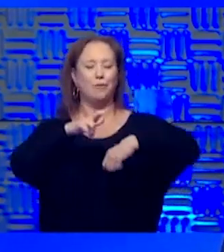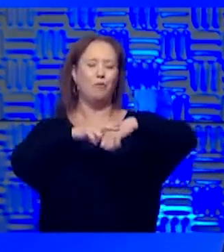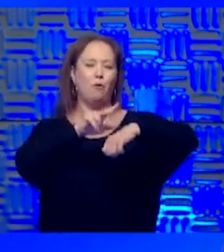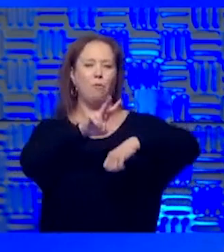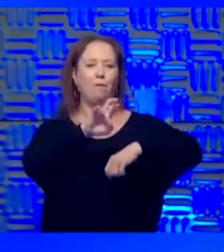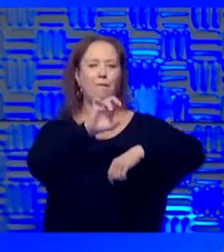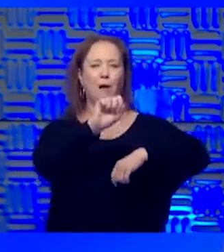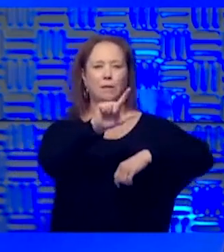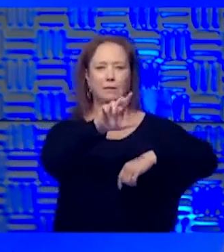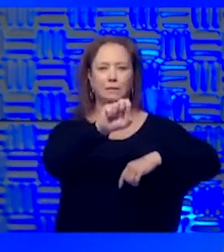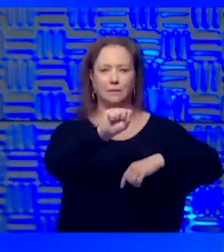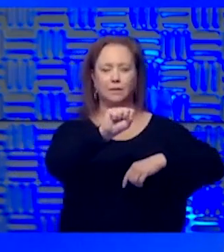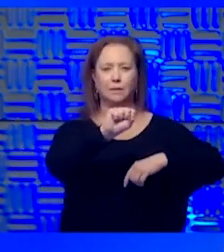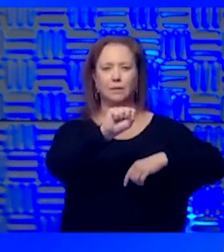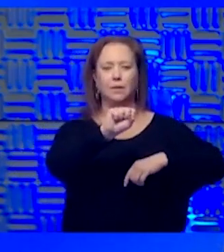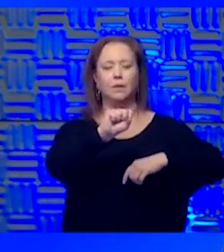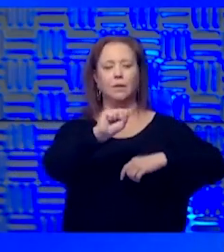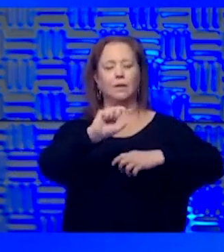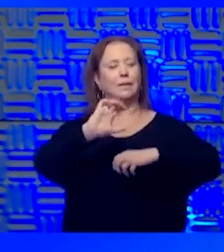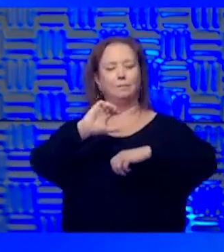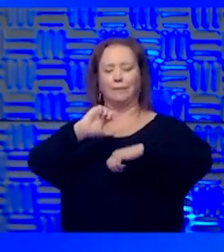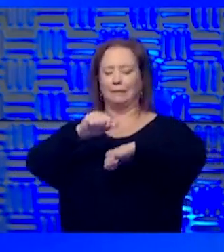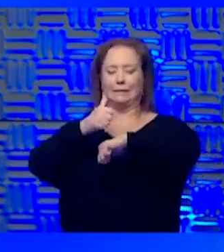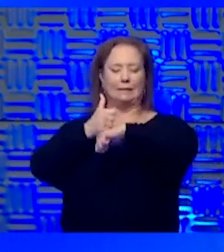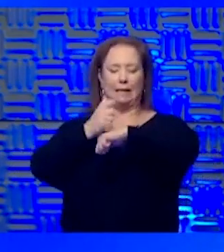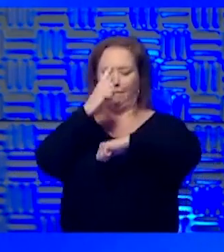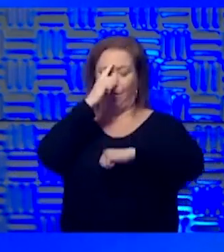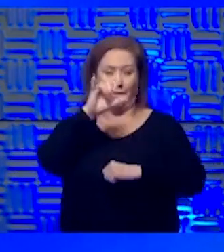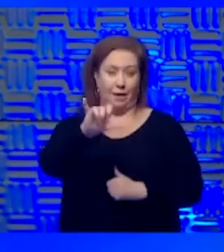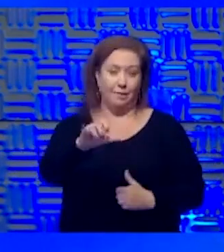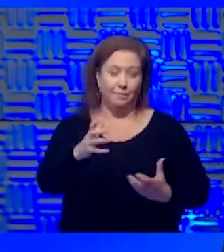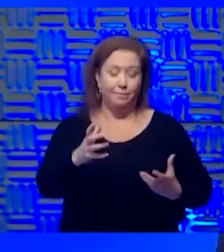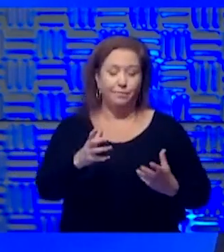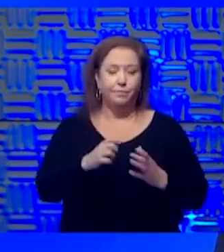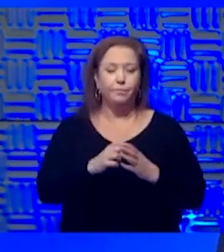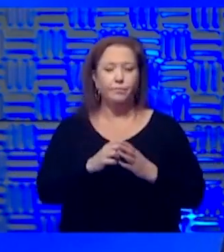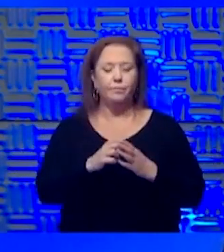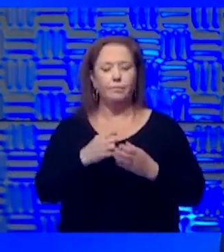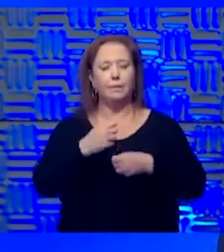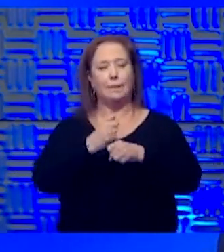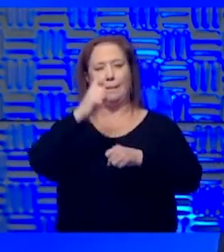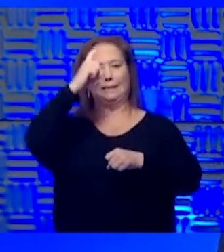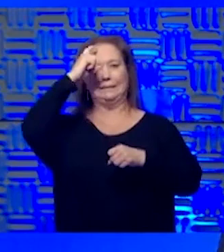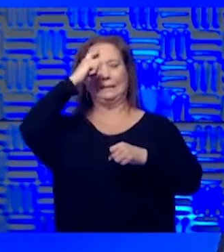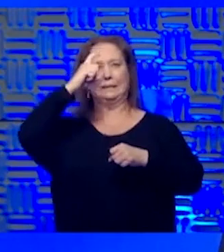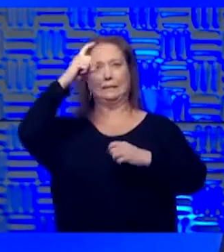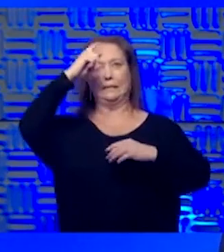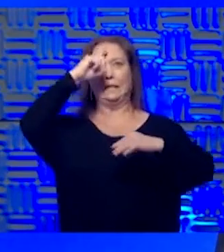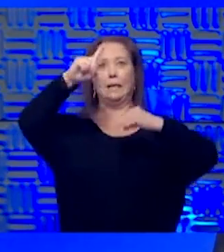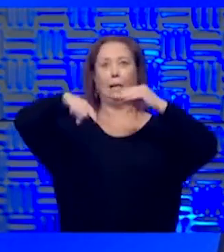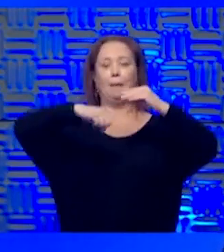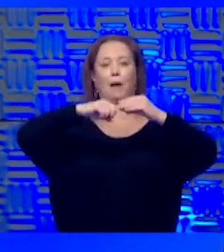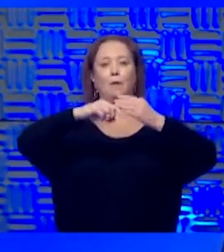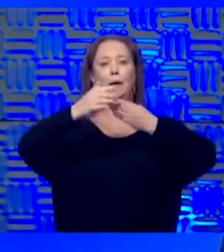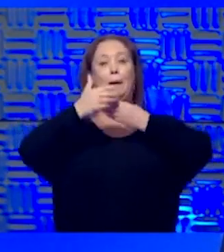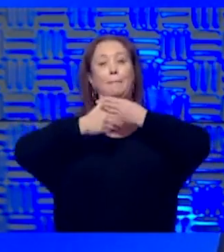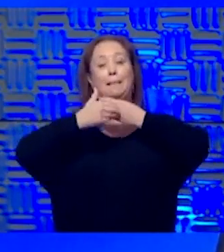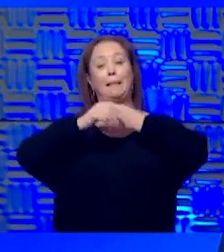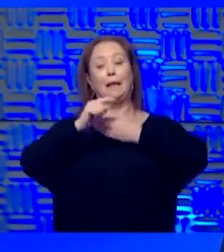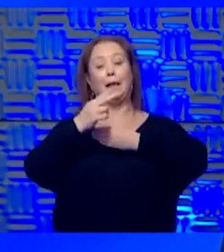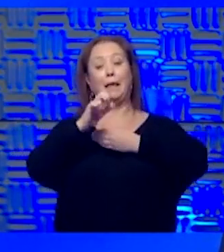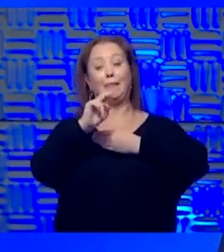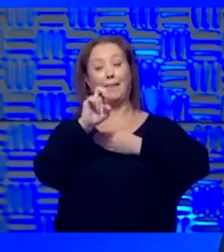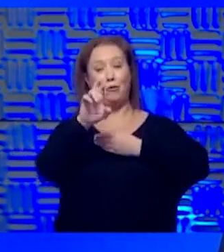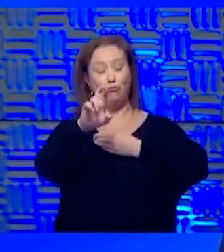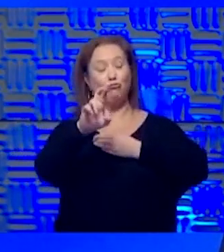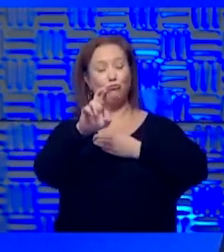So it's a setup just to do that. Now, you know, it kind of makes sense to think about blood thinners in patients